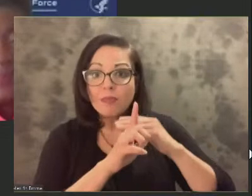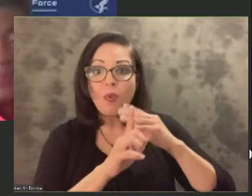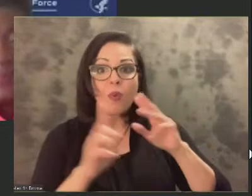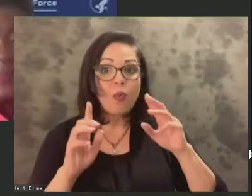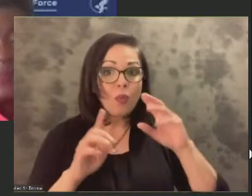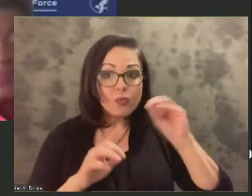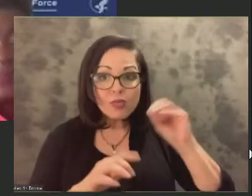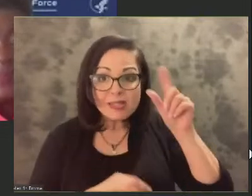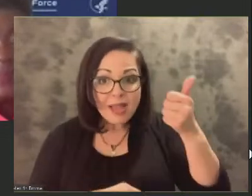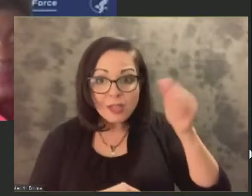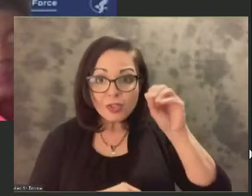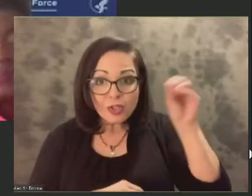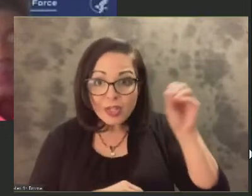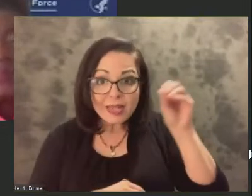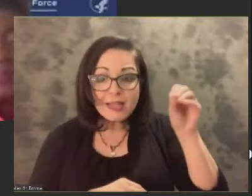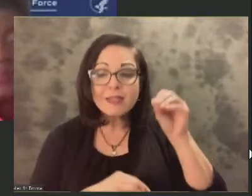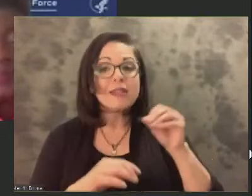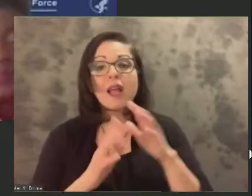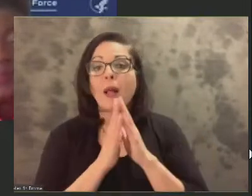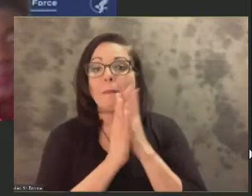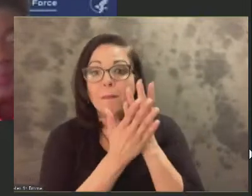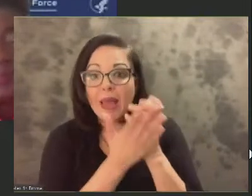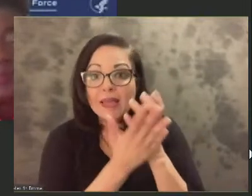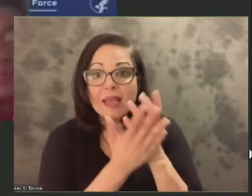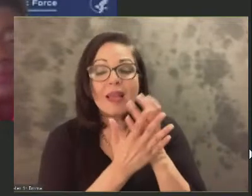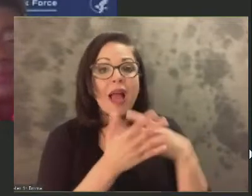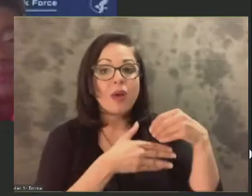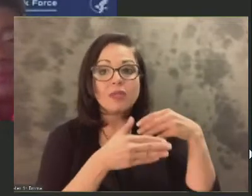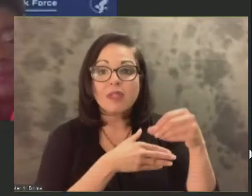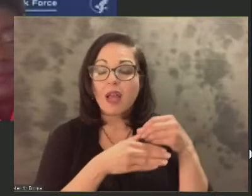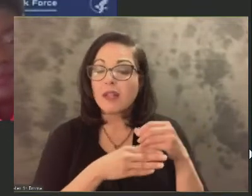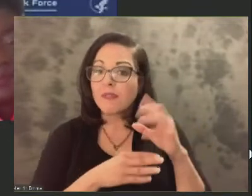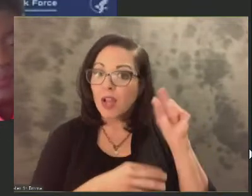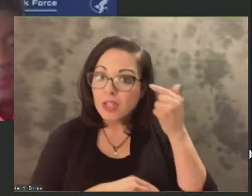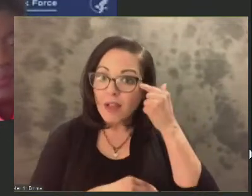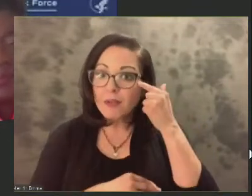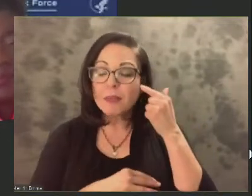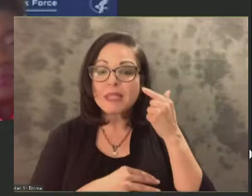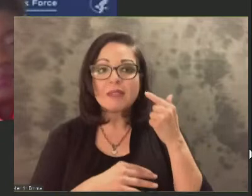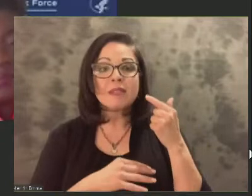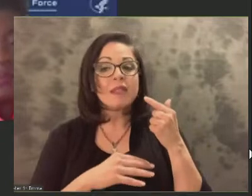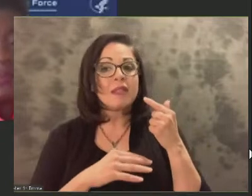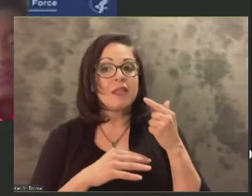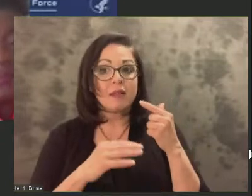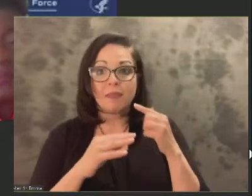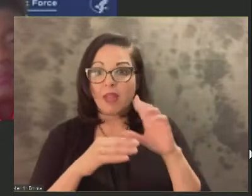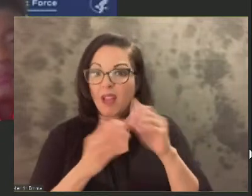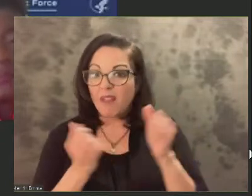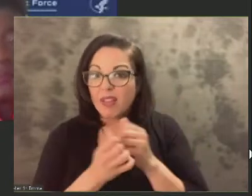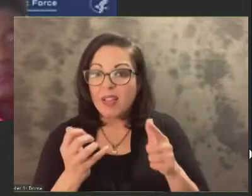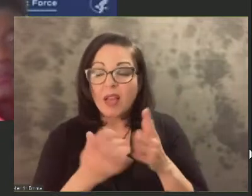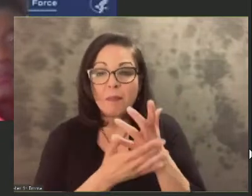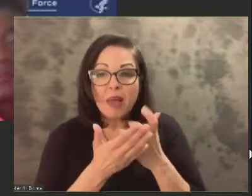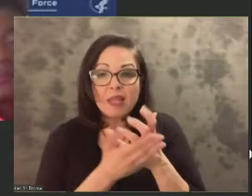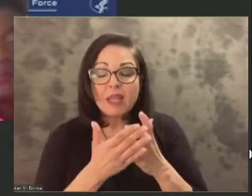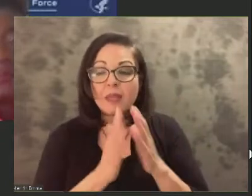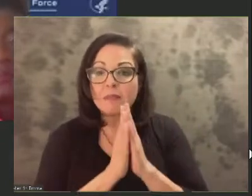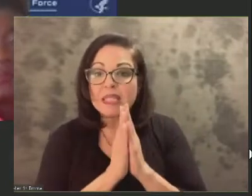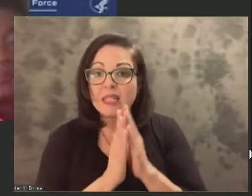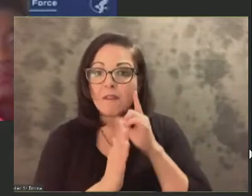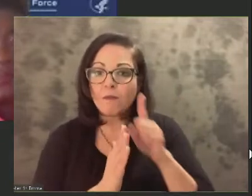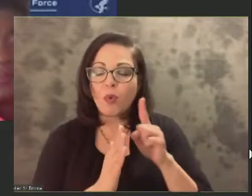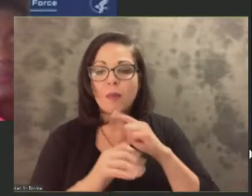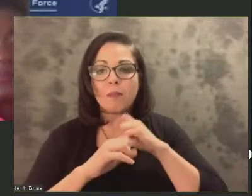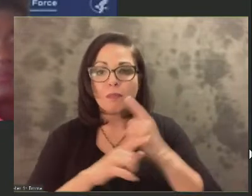government areas, begging and pleading for proper protection. And the reason I've had to do that